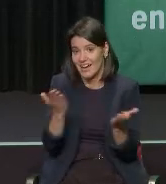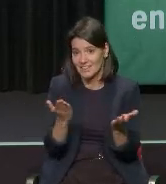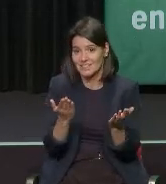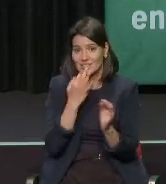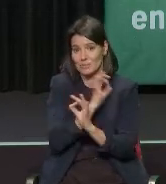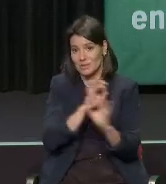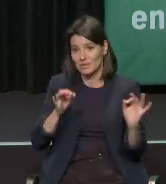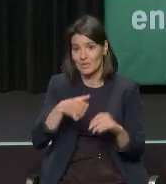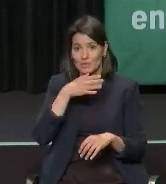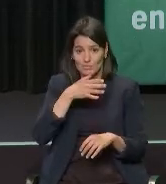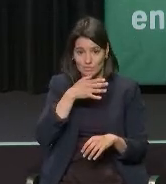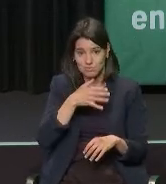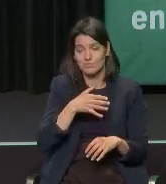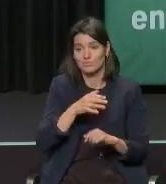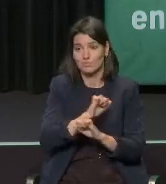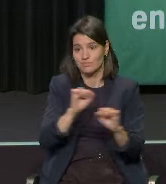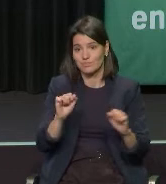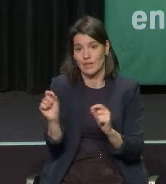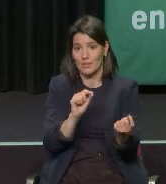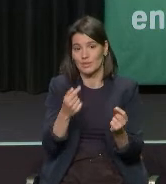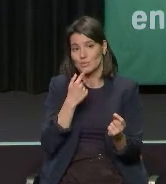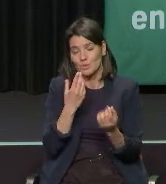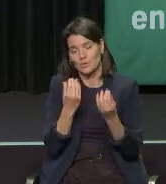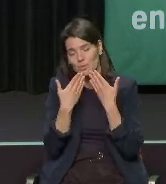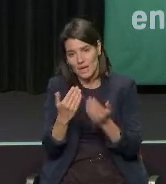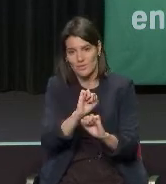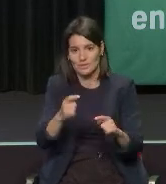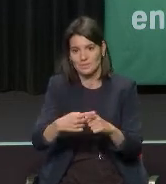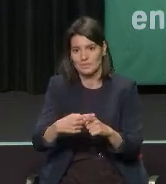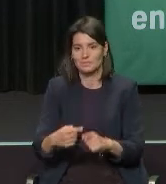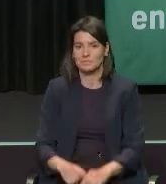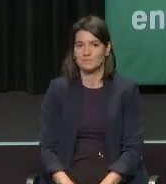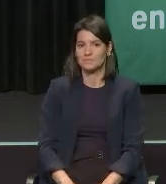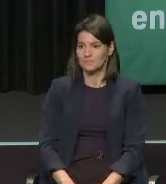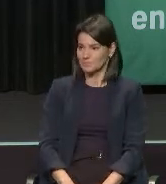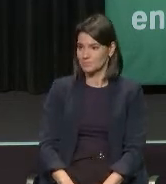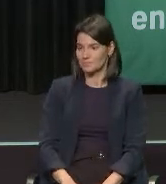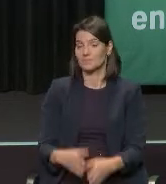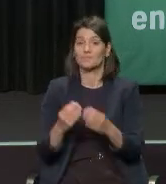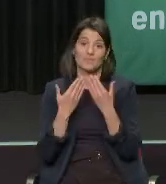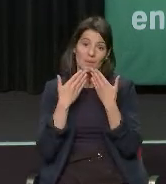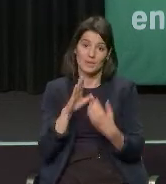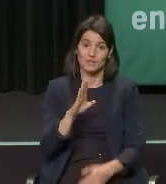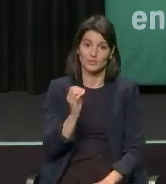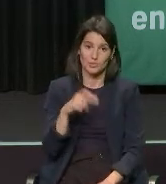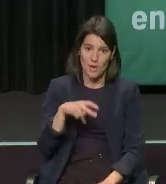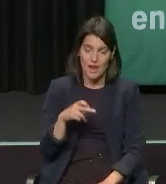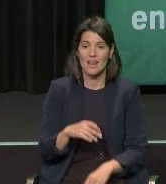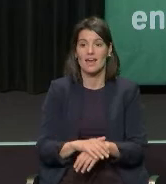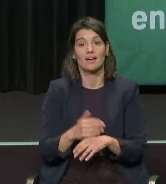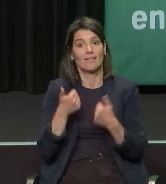excellent presentations and you have a lot to discuss. So thank you for your interest. Muito obrigada, Joana.